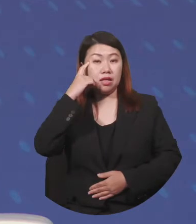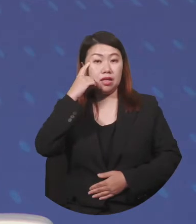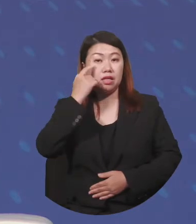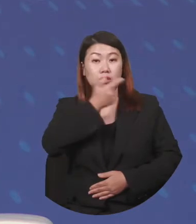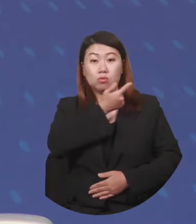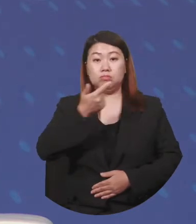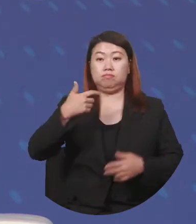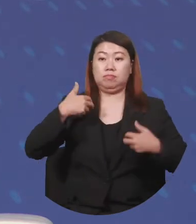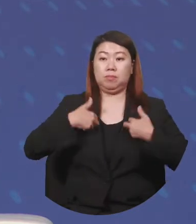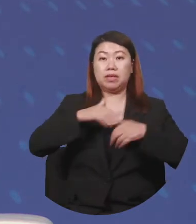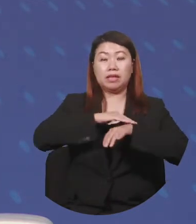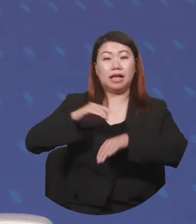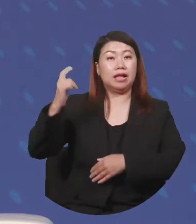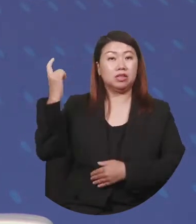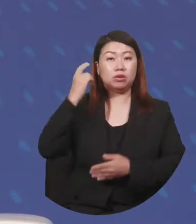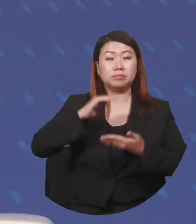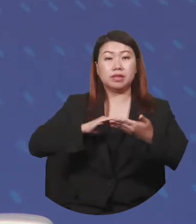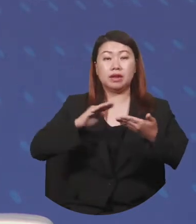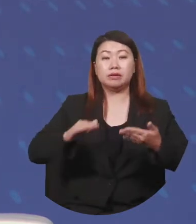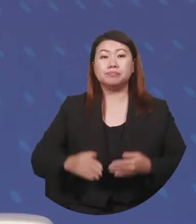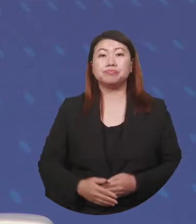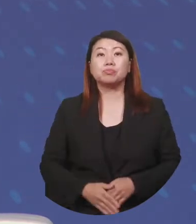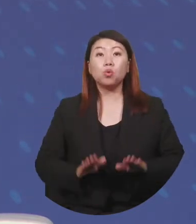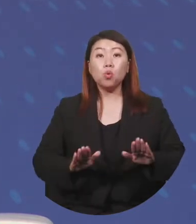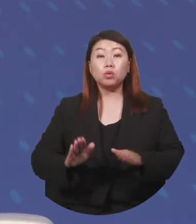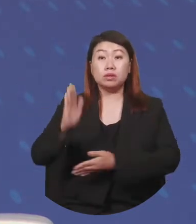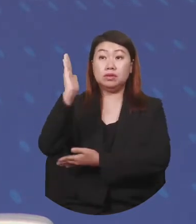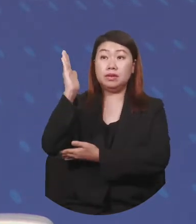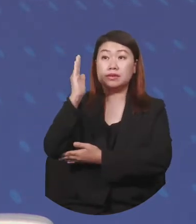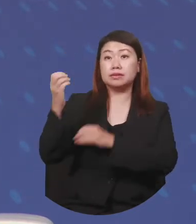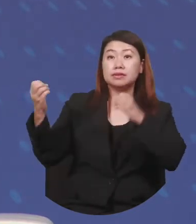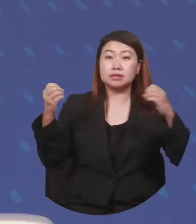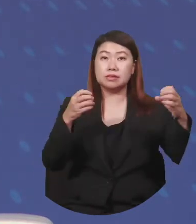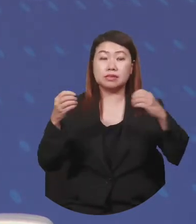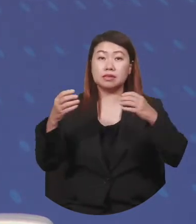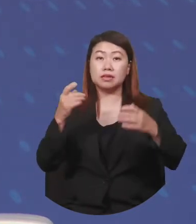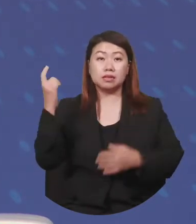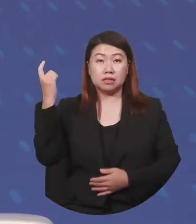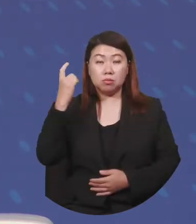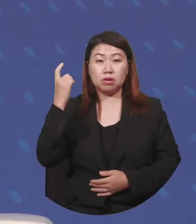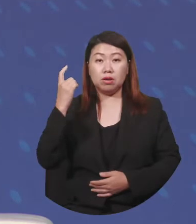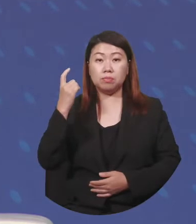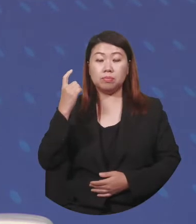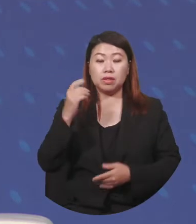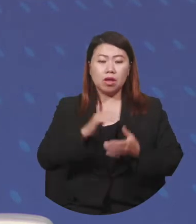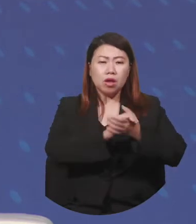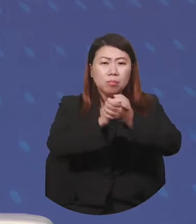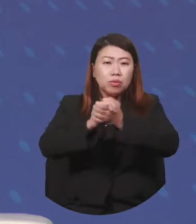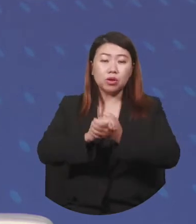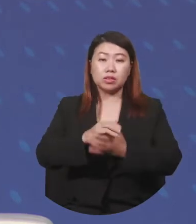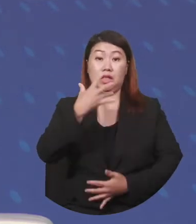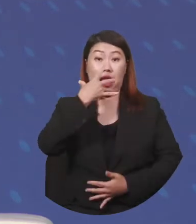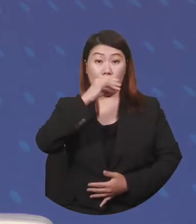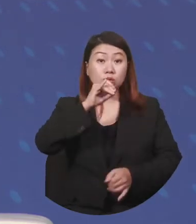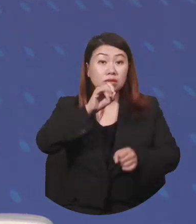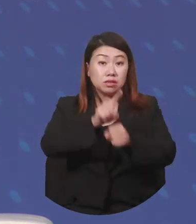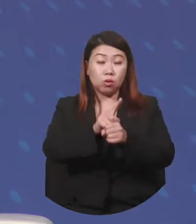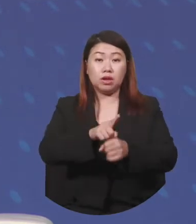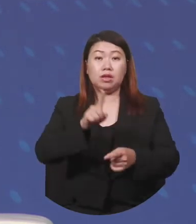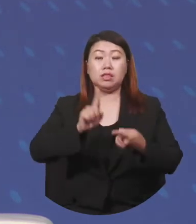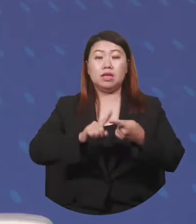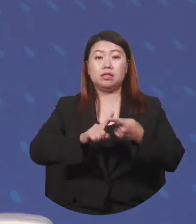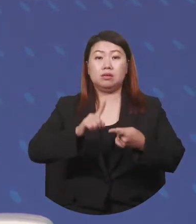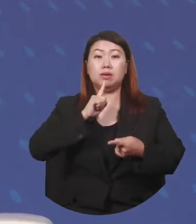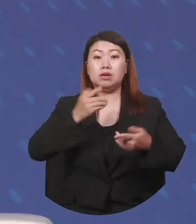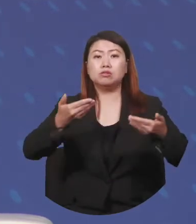there are, there's obviously this imperative for cooperation, but we still have lots of barriers that remain. So I'd like to ask